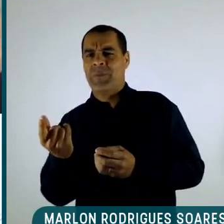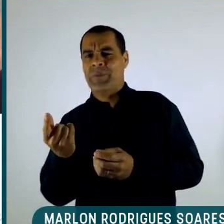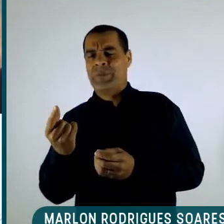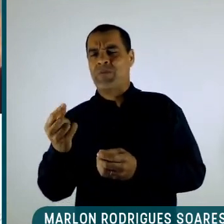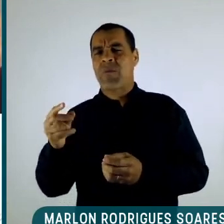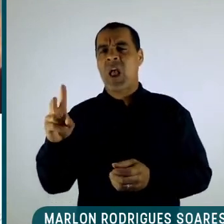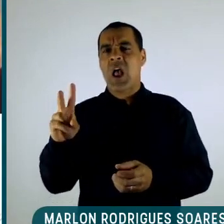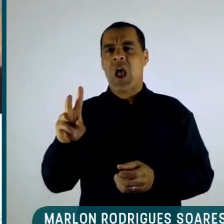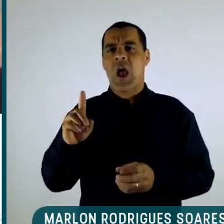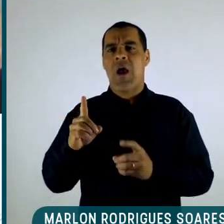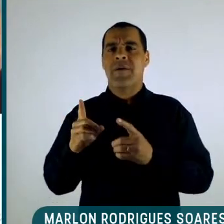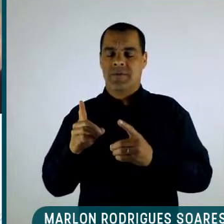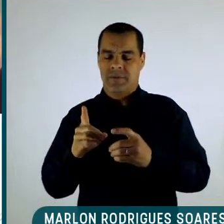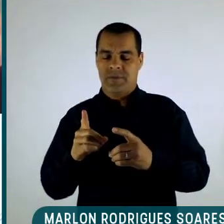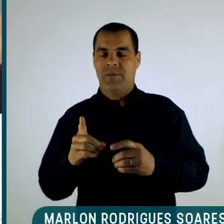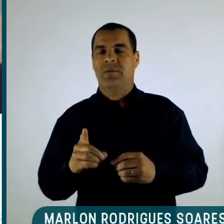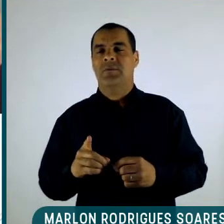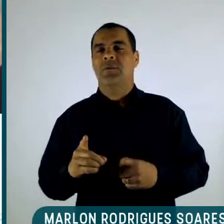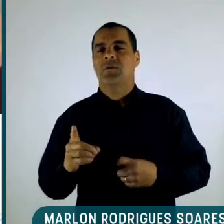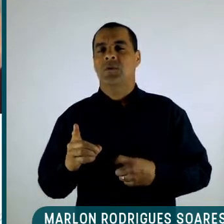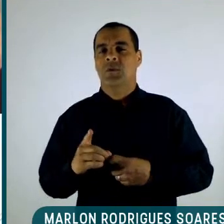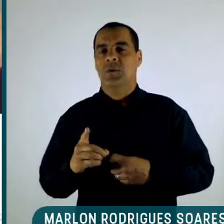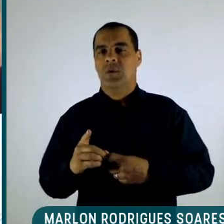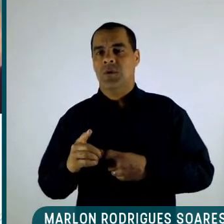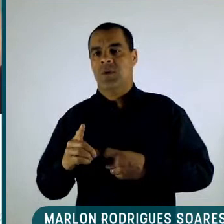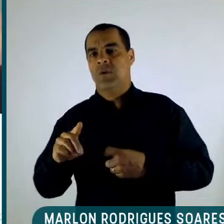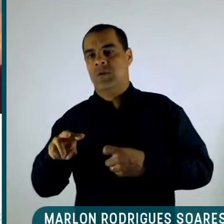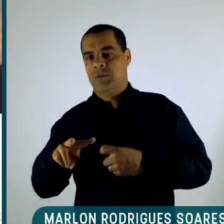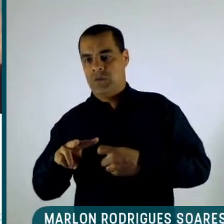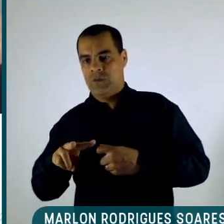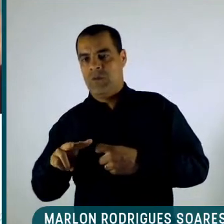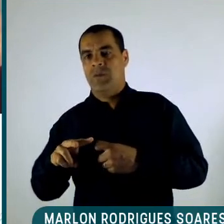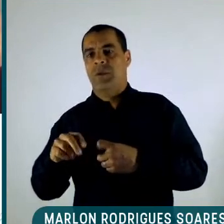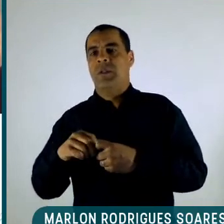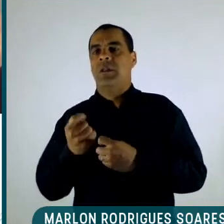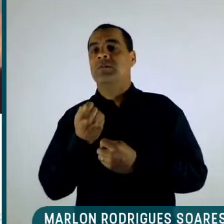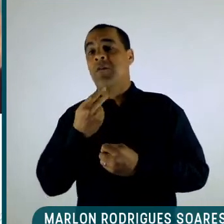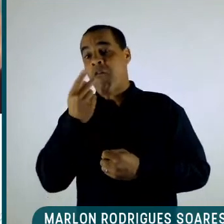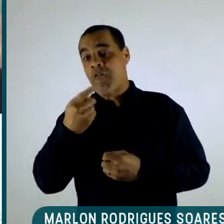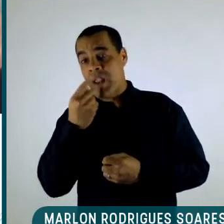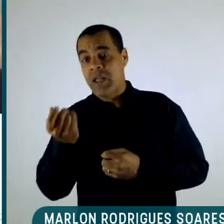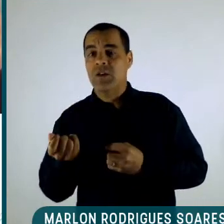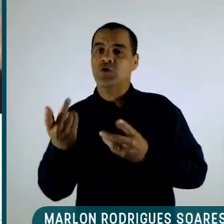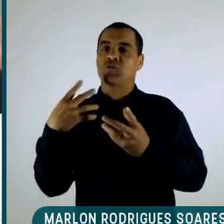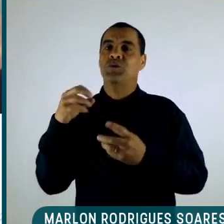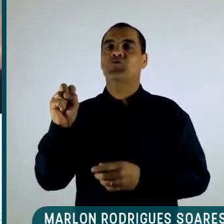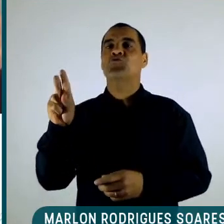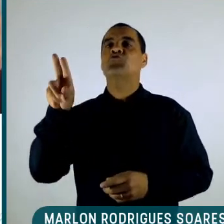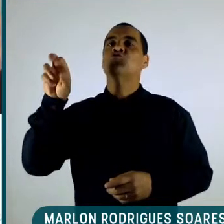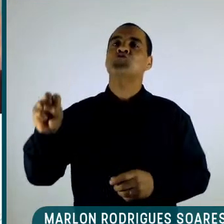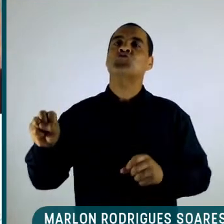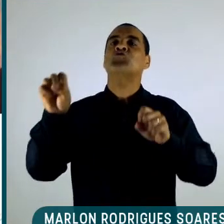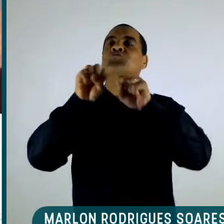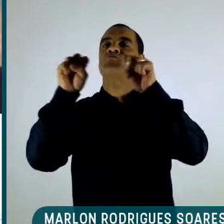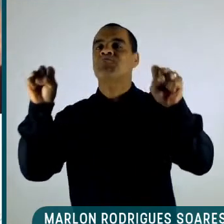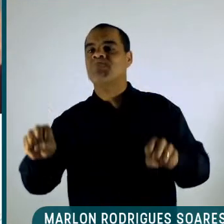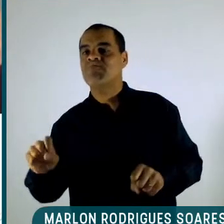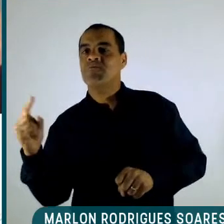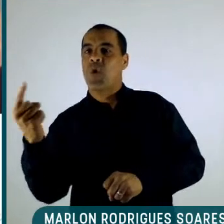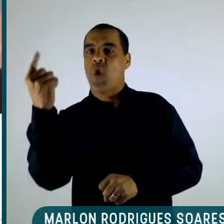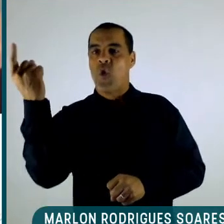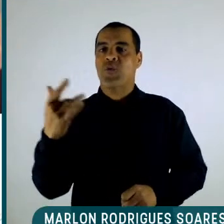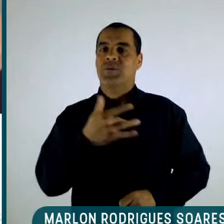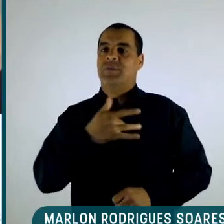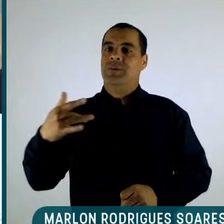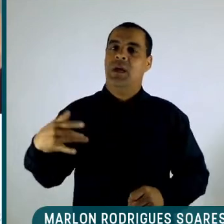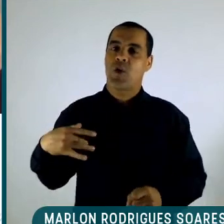us again. And Mr. Dráuzio, we're talking about the SUS, the possibilities, the flaws,